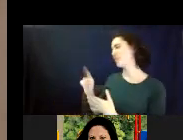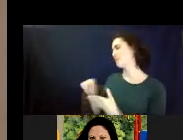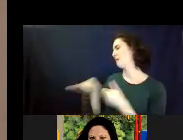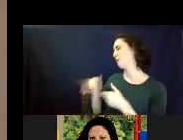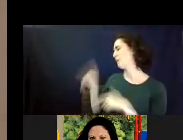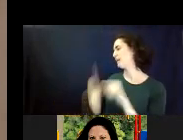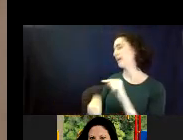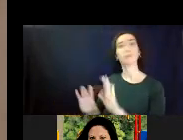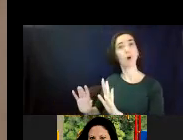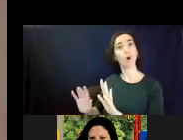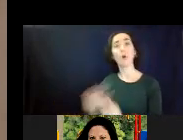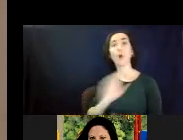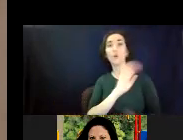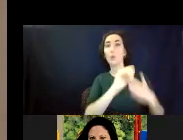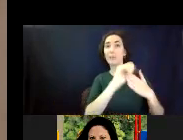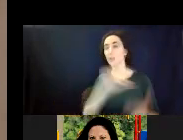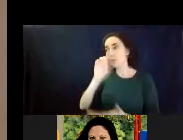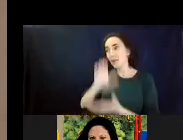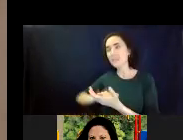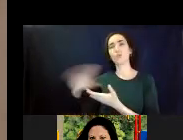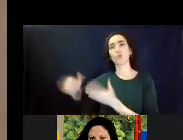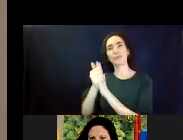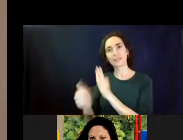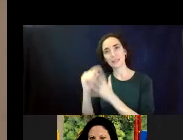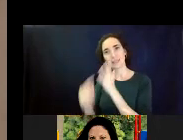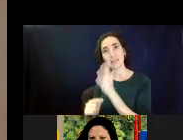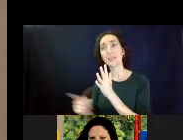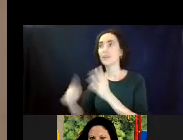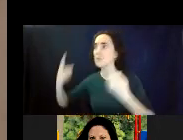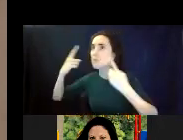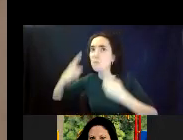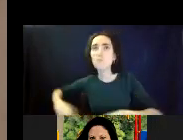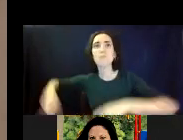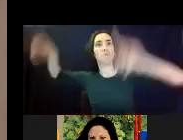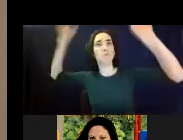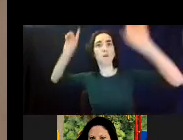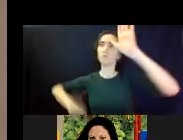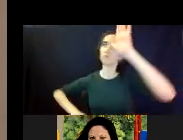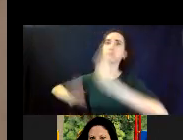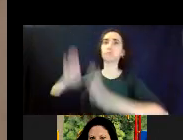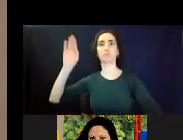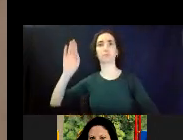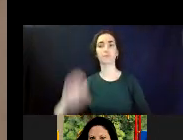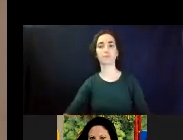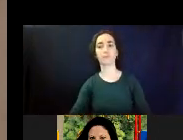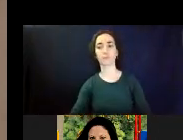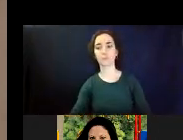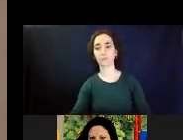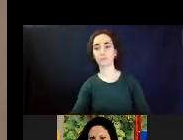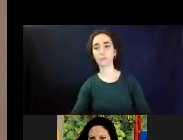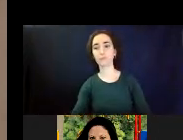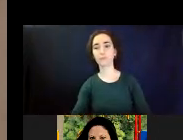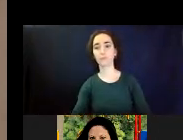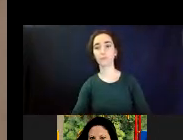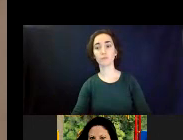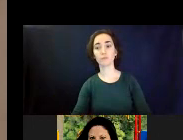Their leader believed in their skills, and they succeeded in a tremendous way. Aren't these the opportunities that